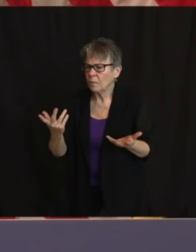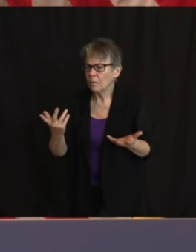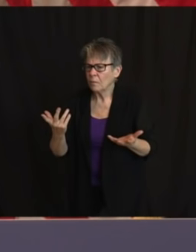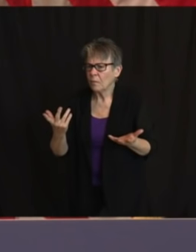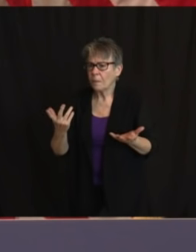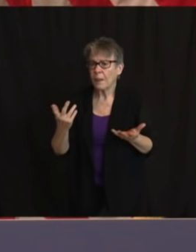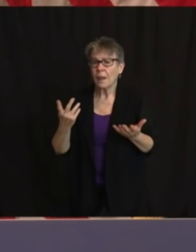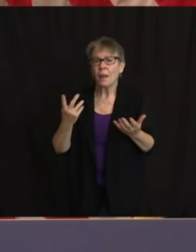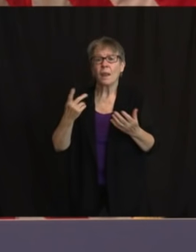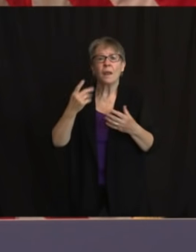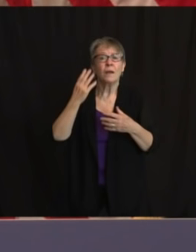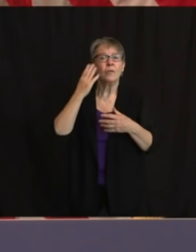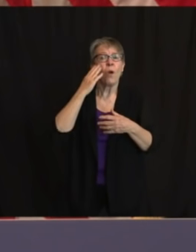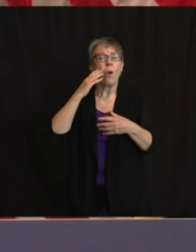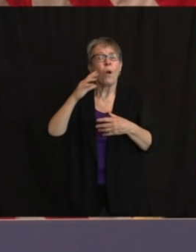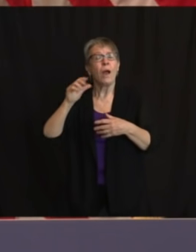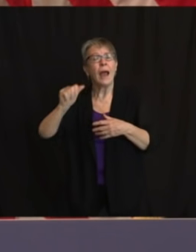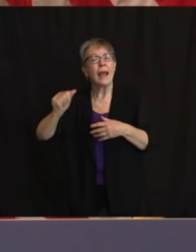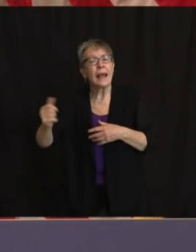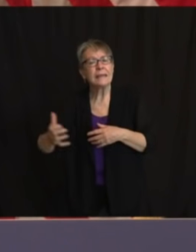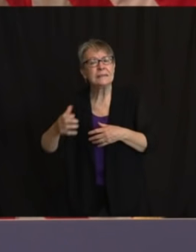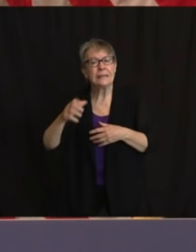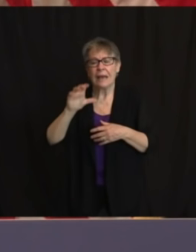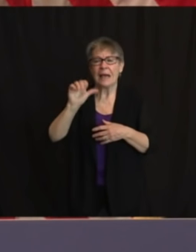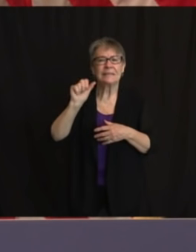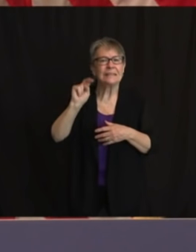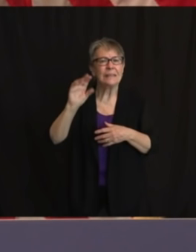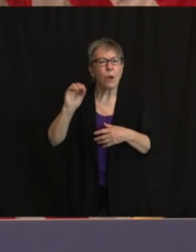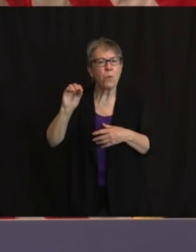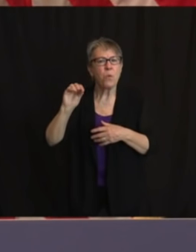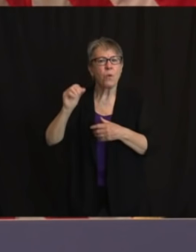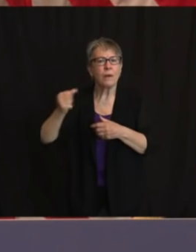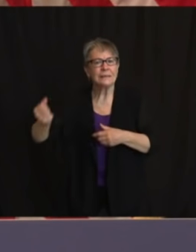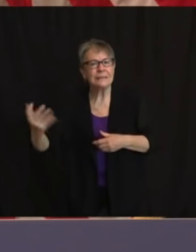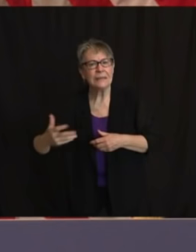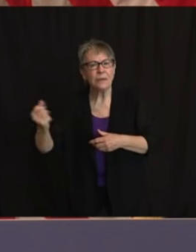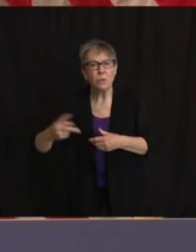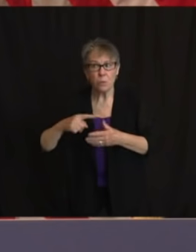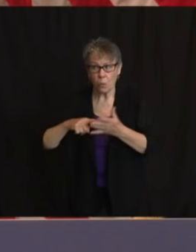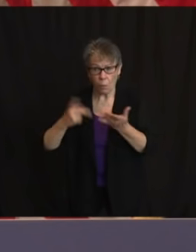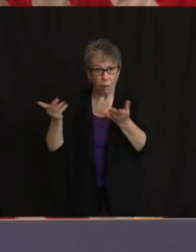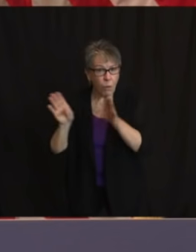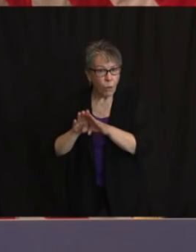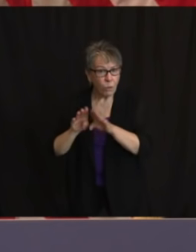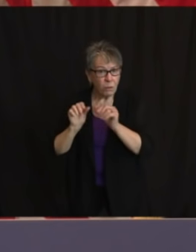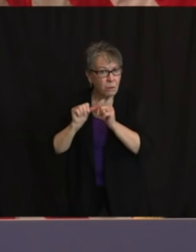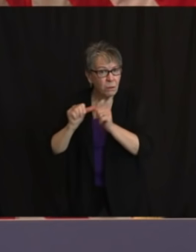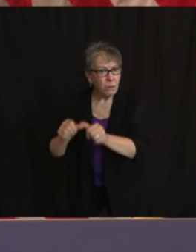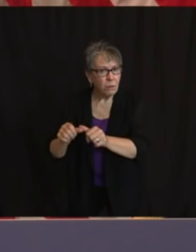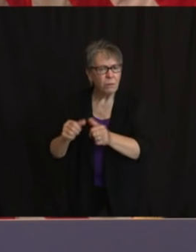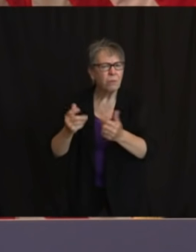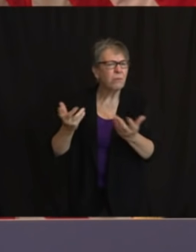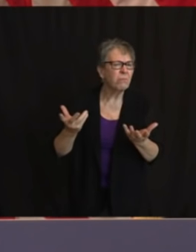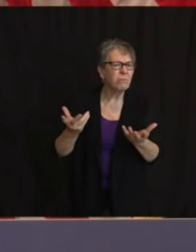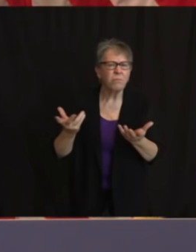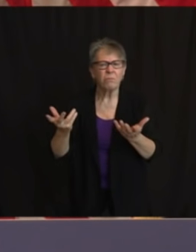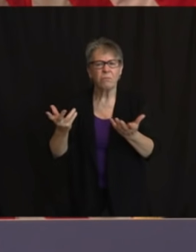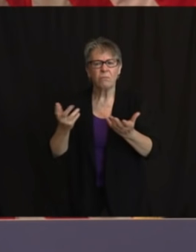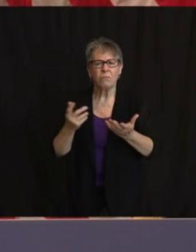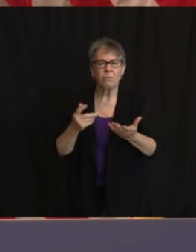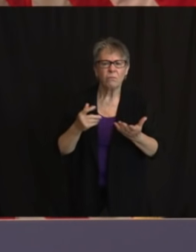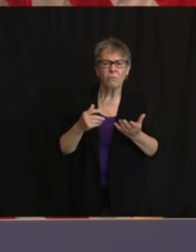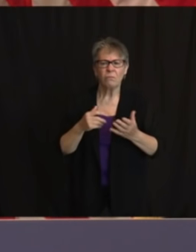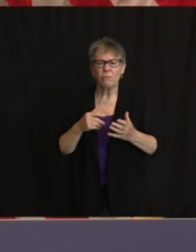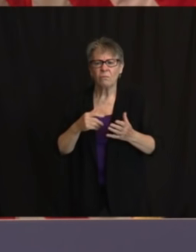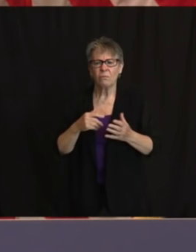point? Was that implying that the correlation between whether our kids are in school or casinos? Or? Unintentionally,